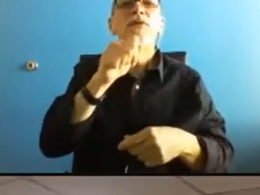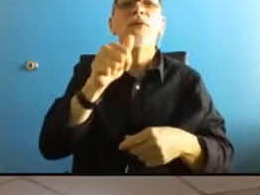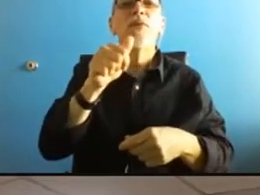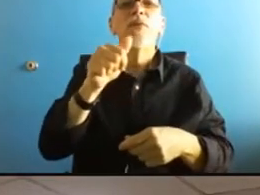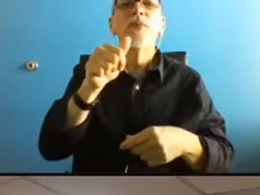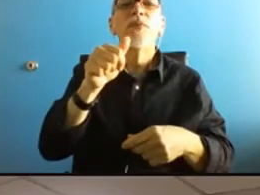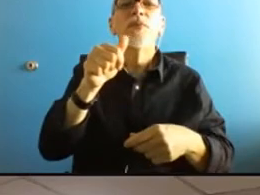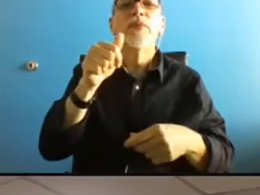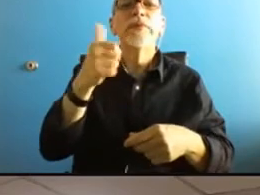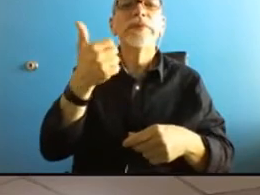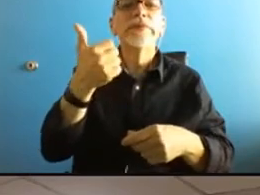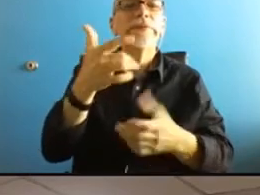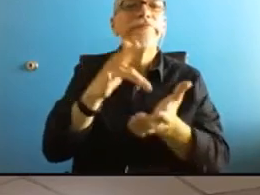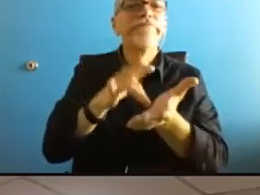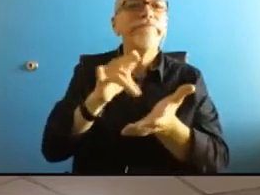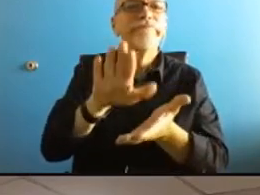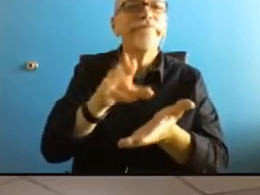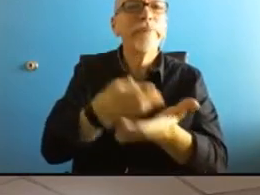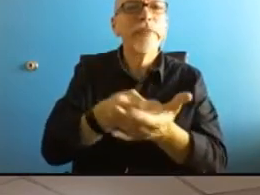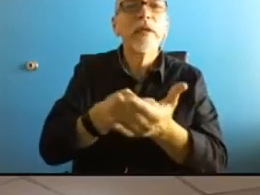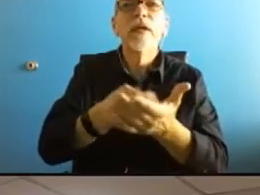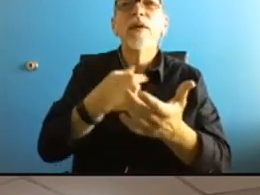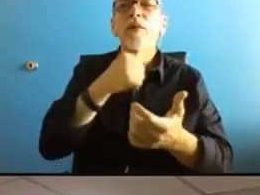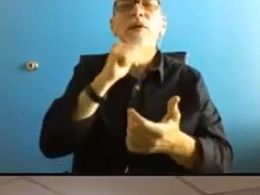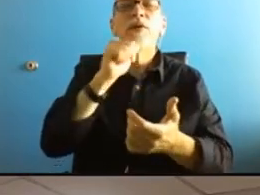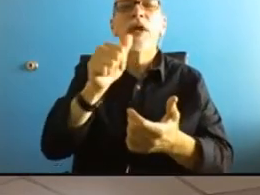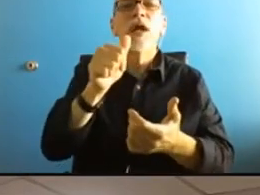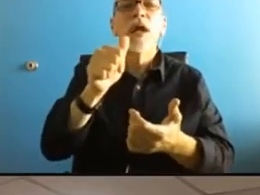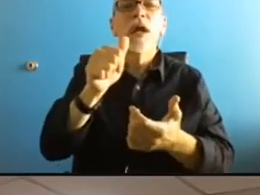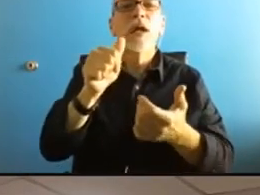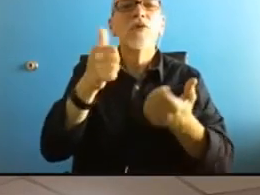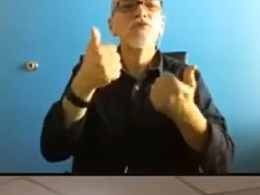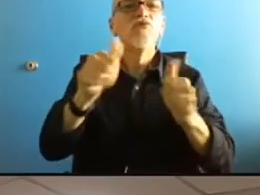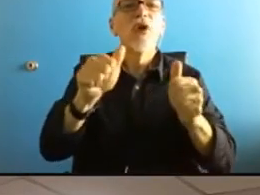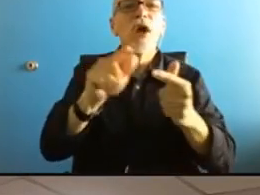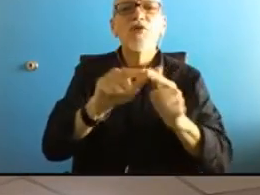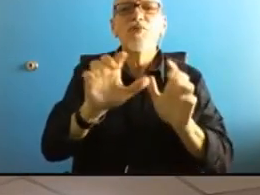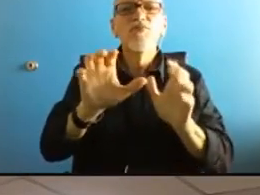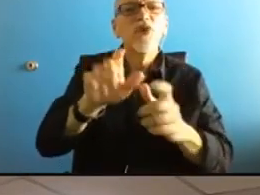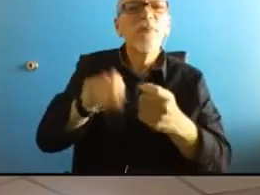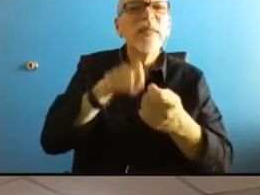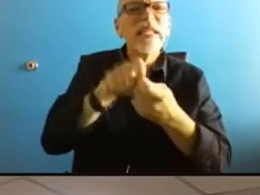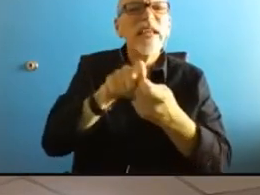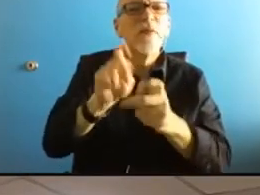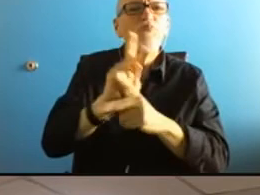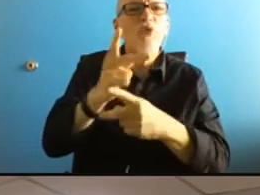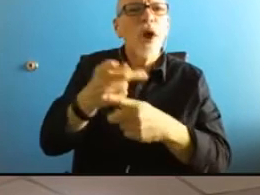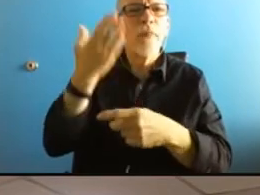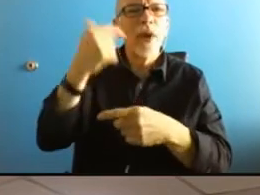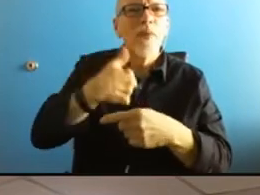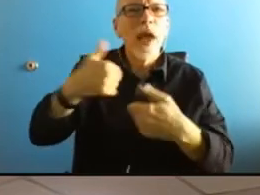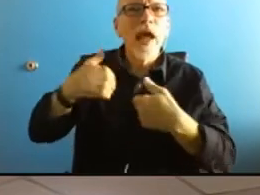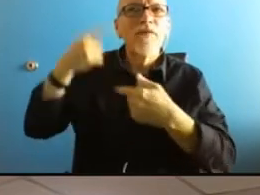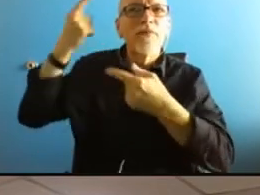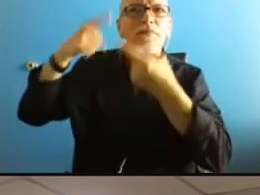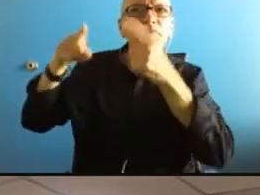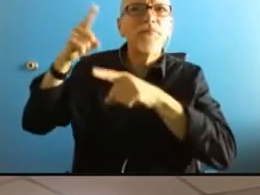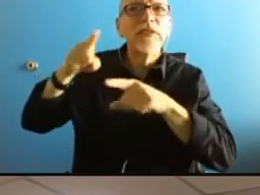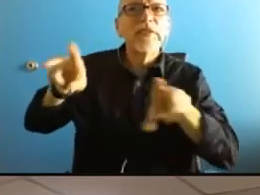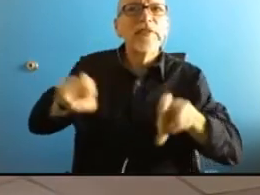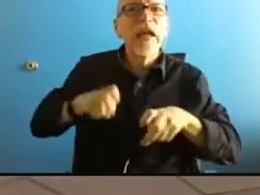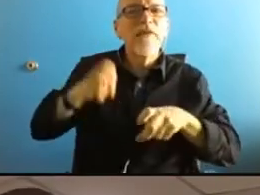take money. We do not push out products because we have some selfish